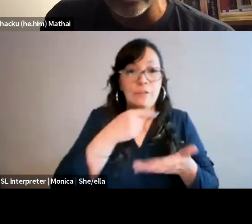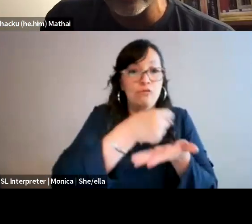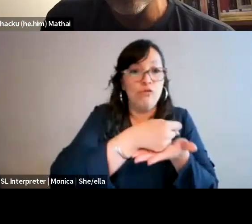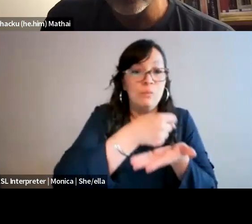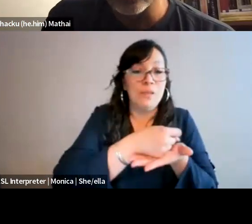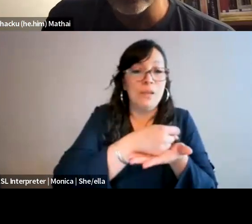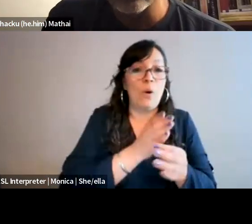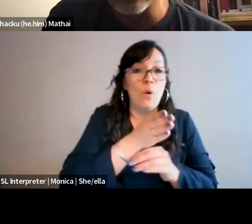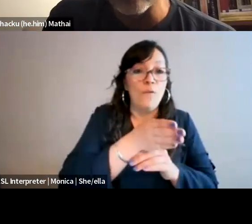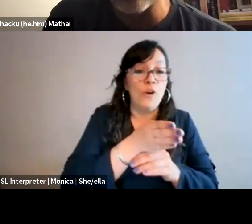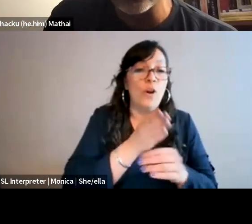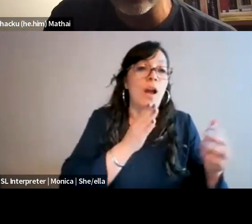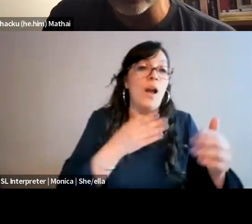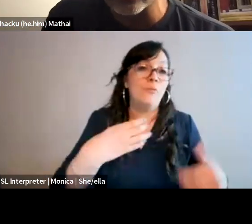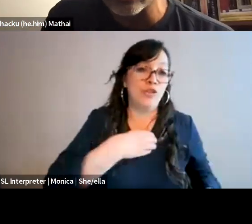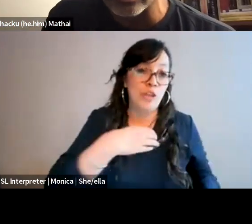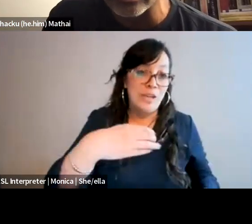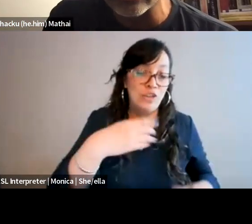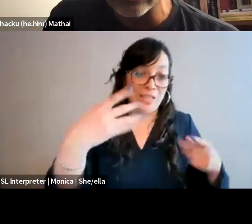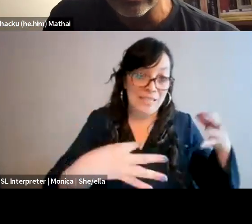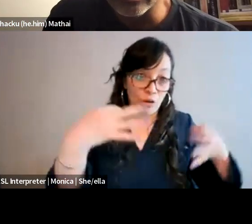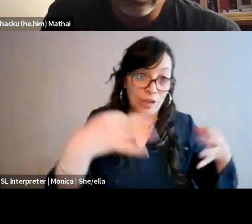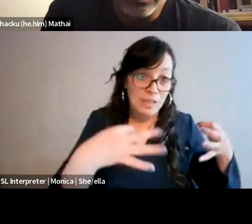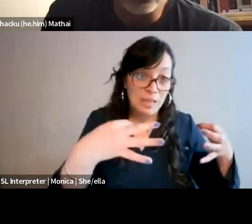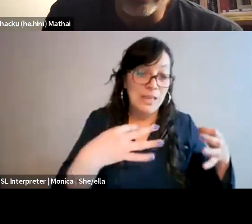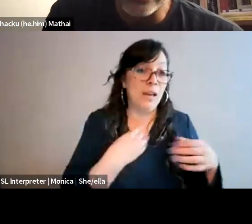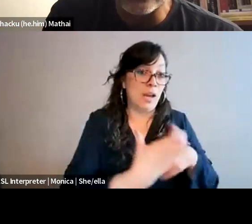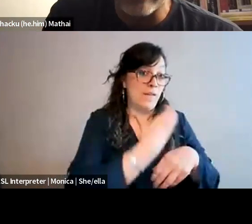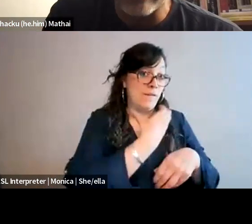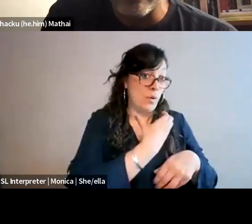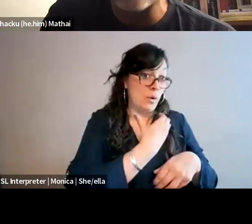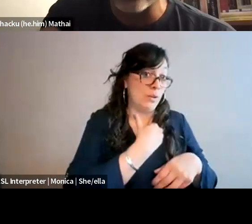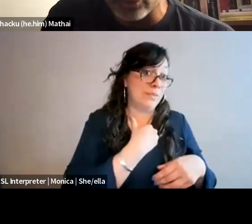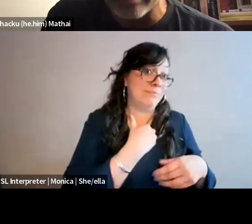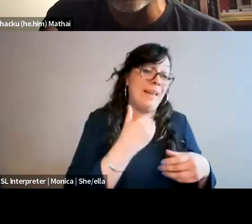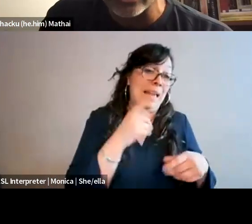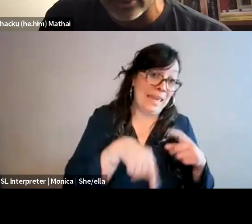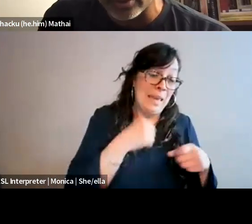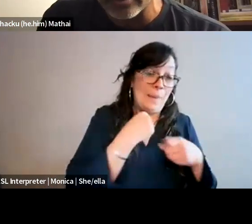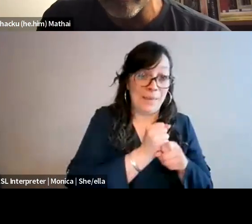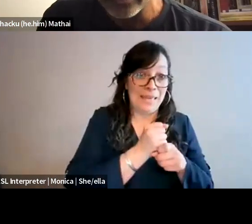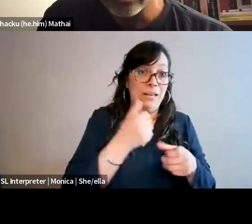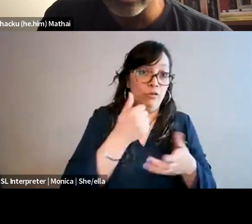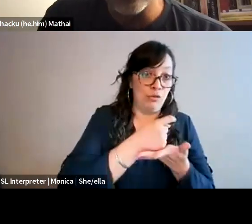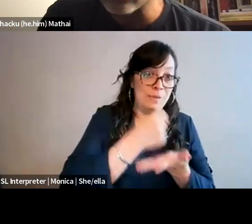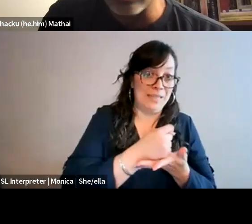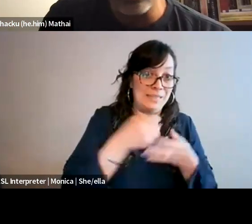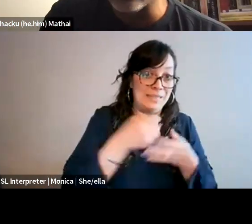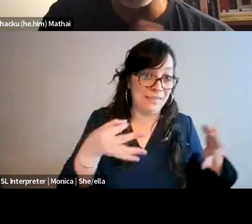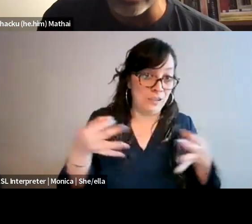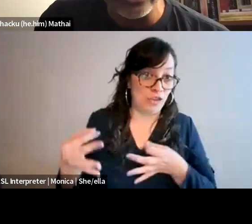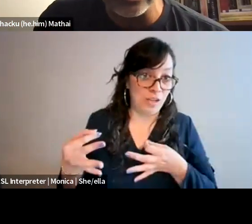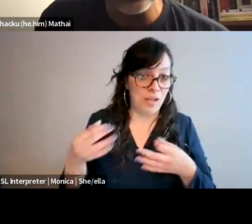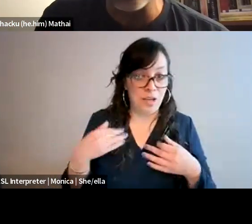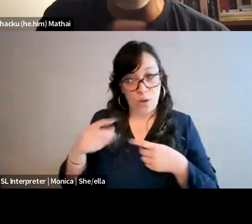objection hearing to be forced to or determined incapable of making a treatment decision. And when